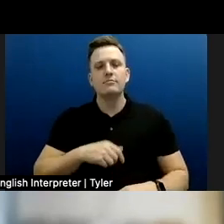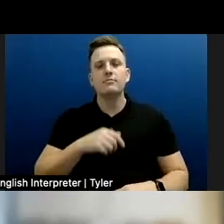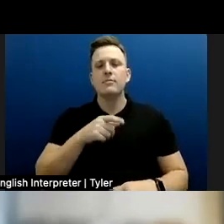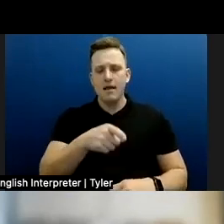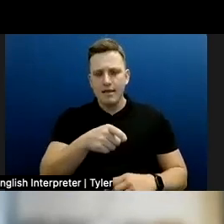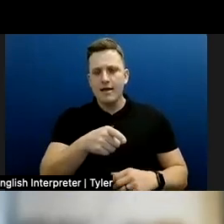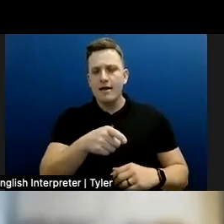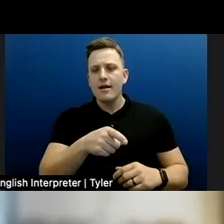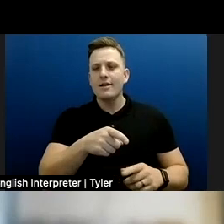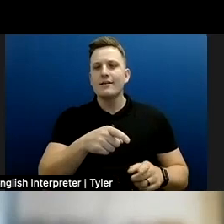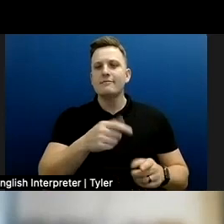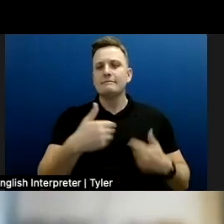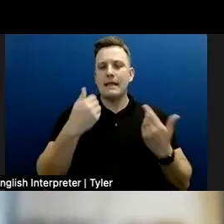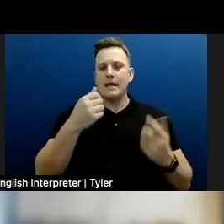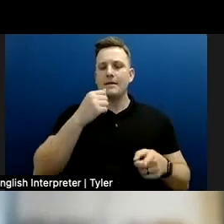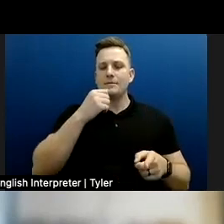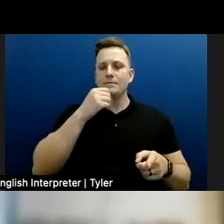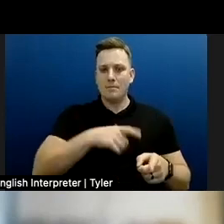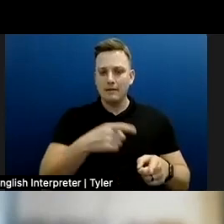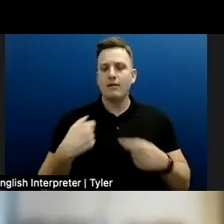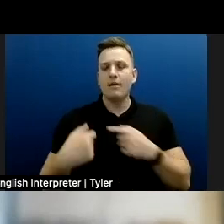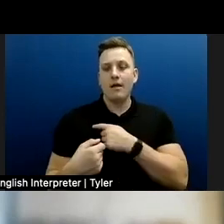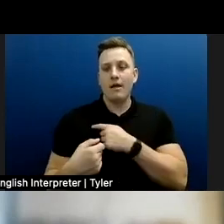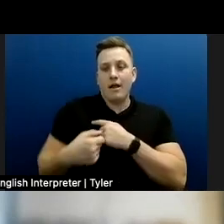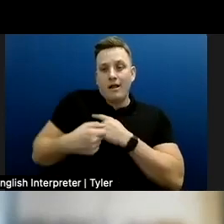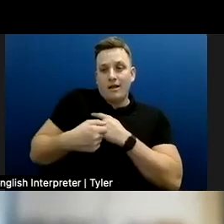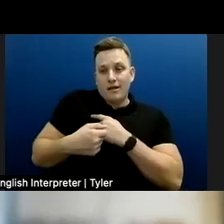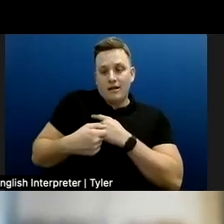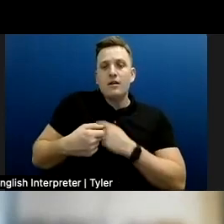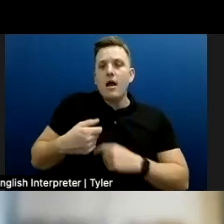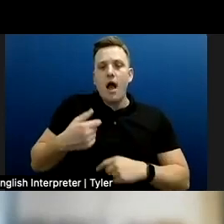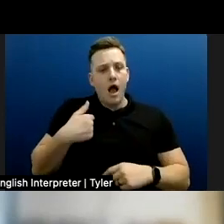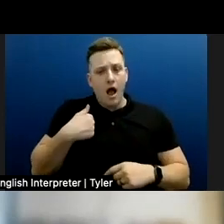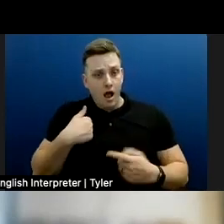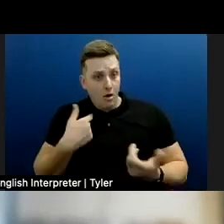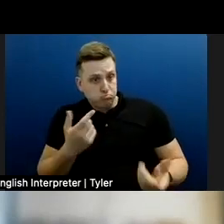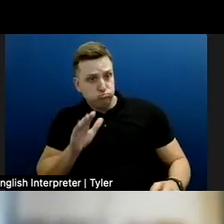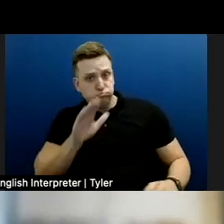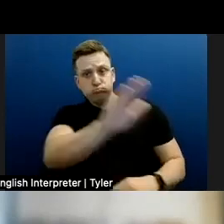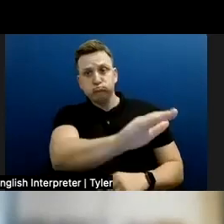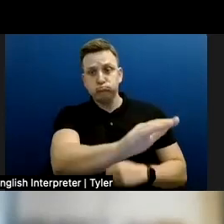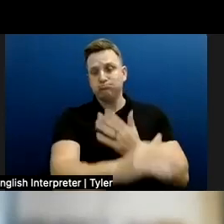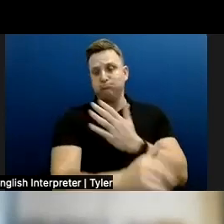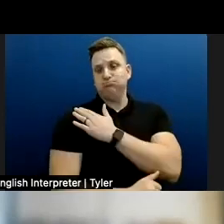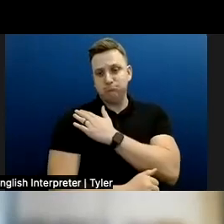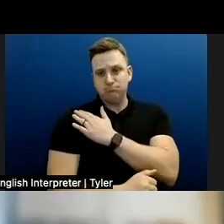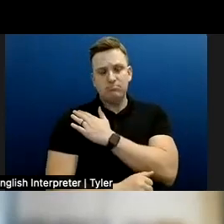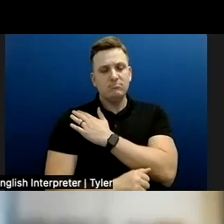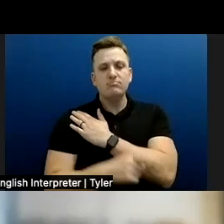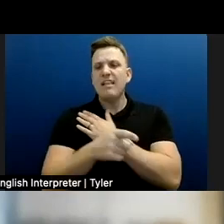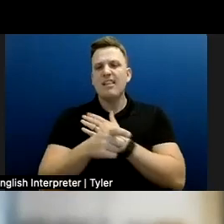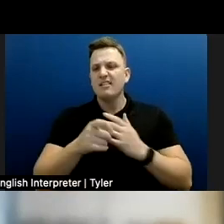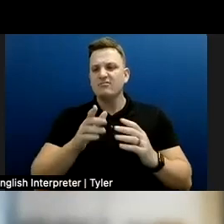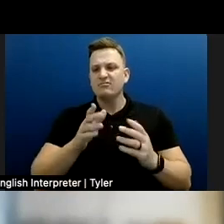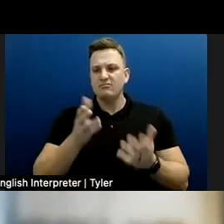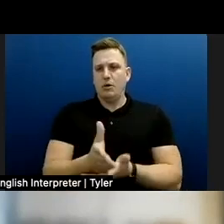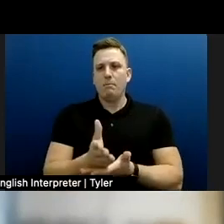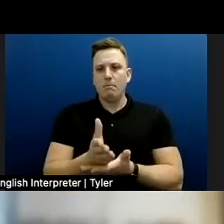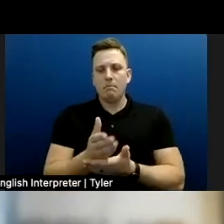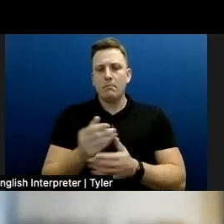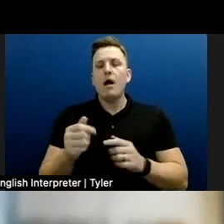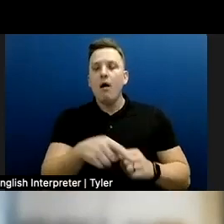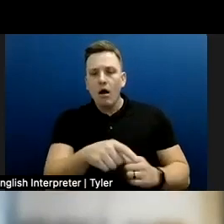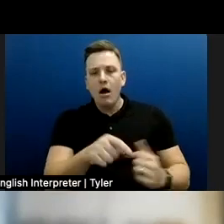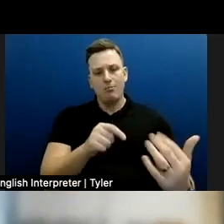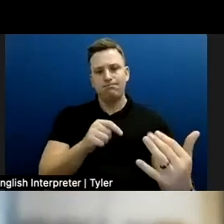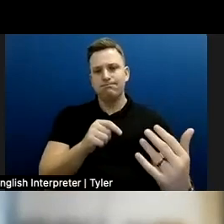she lifts her shoulder, and I touch the shoulder, but she does nothing else with it, but brings me back